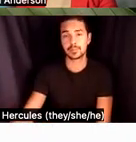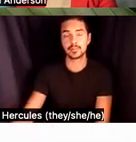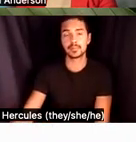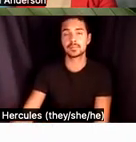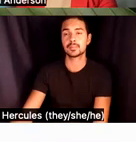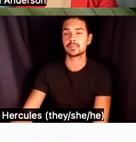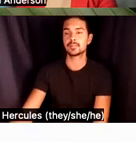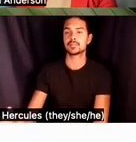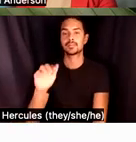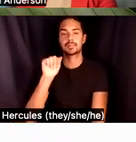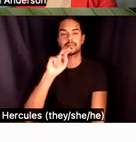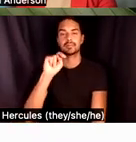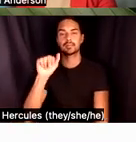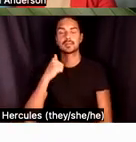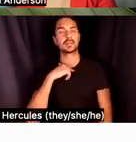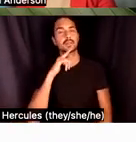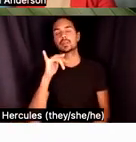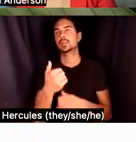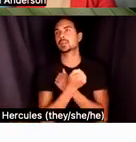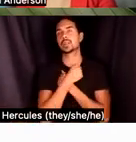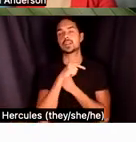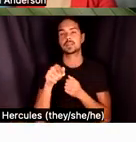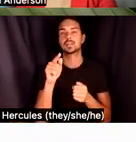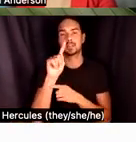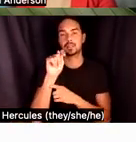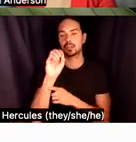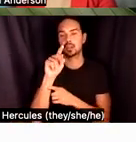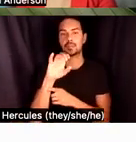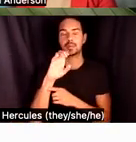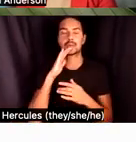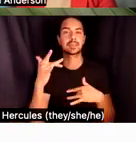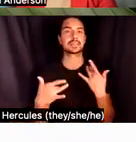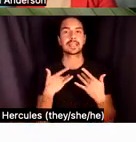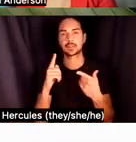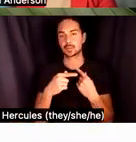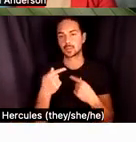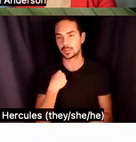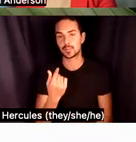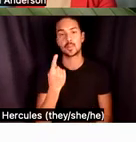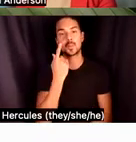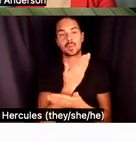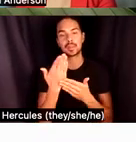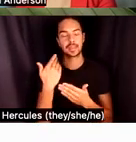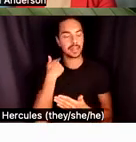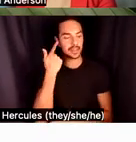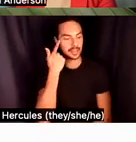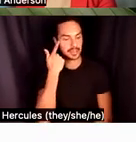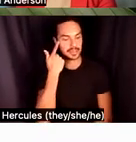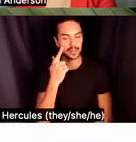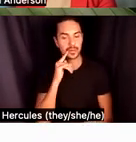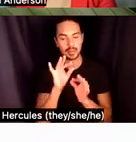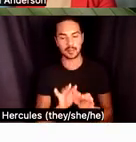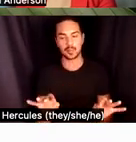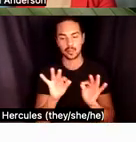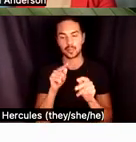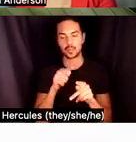I really love this topic. It's very exciting to me. One of the things that I think it's important to